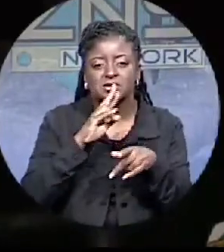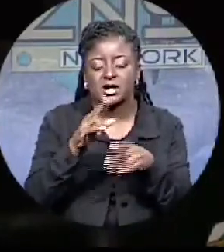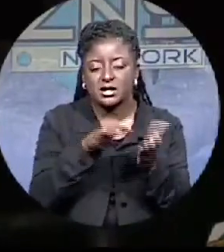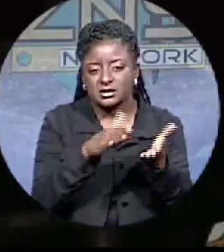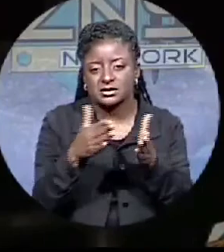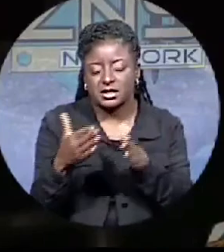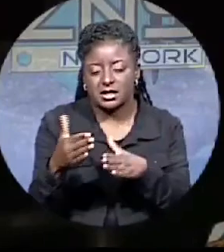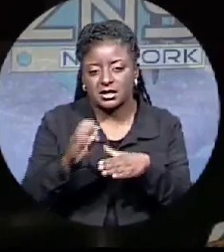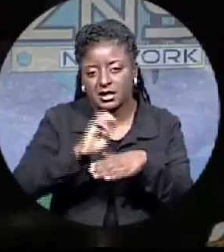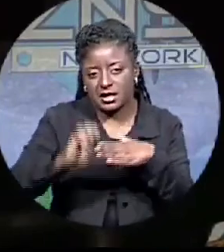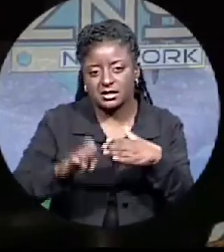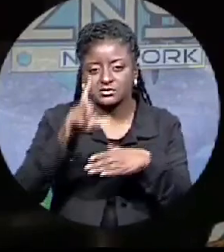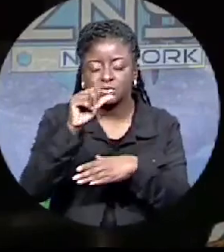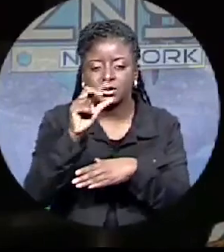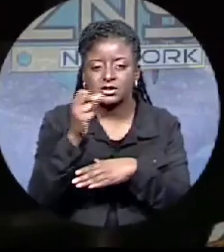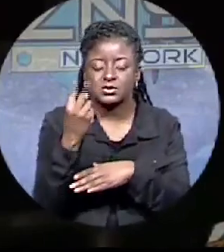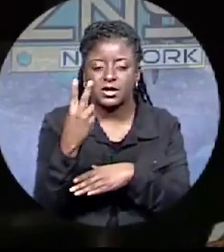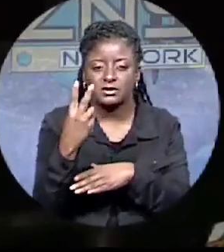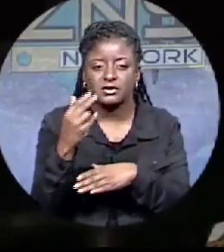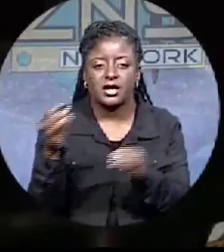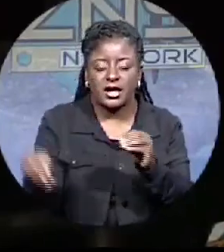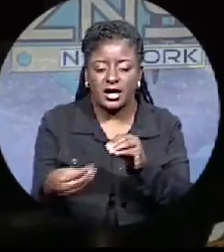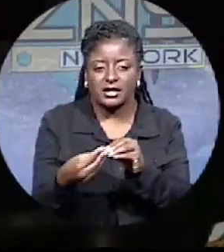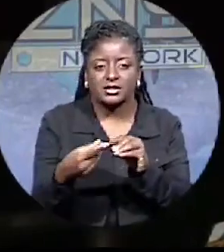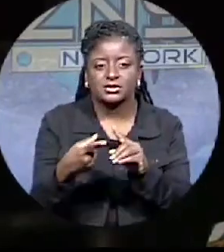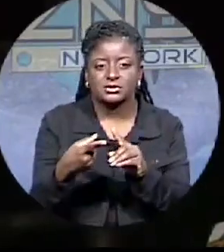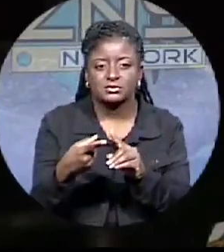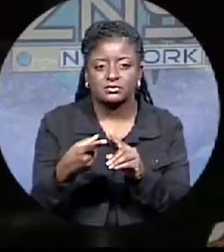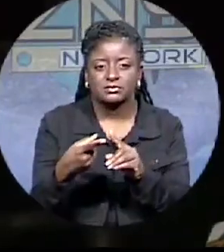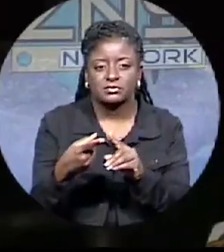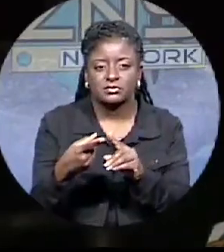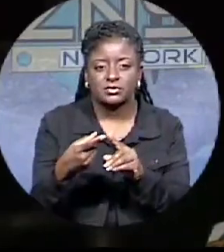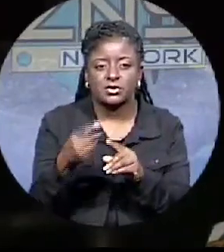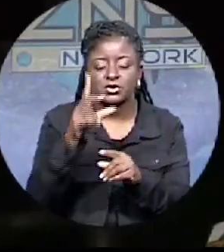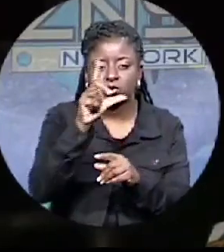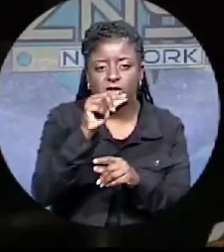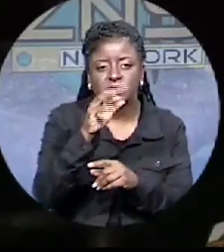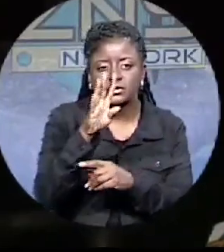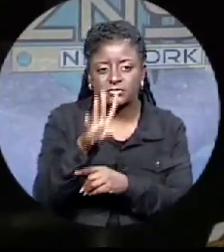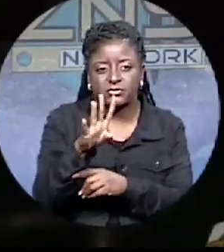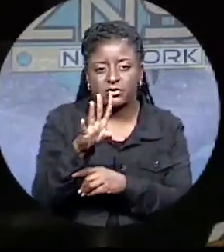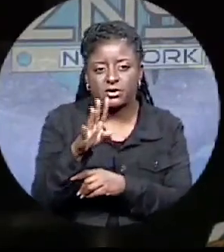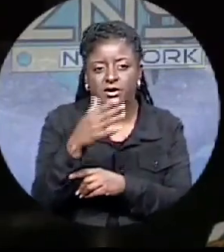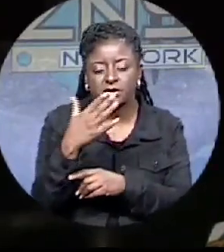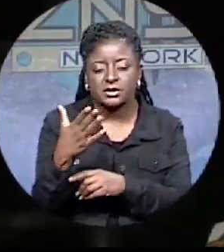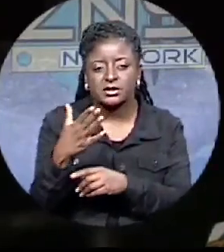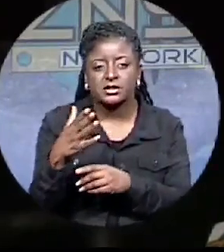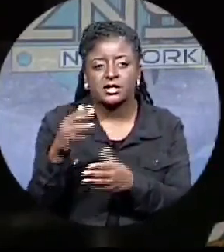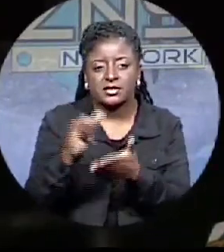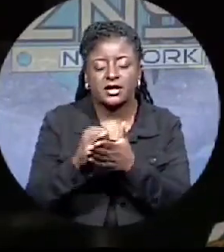2012. Added to this 4,502, there are 24 cases that died from other reasons.